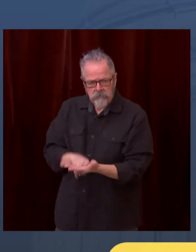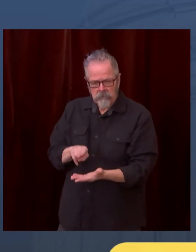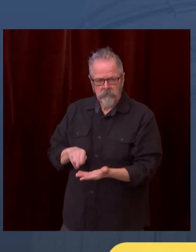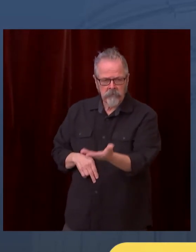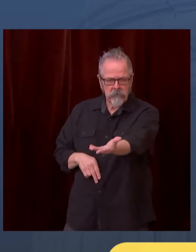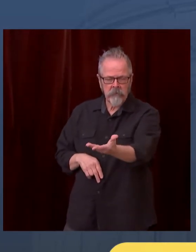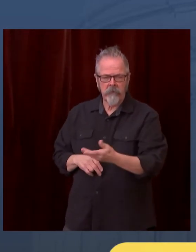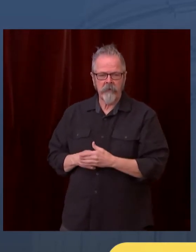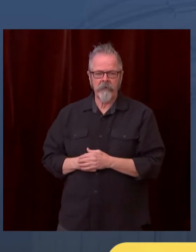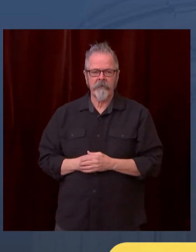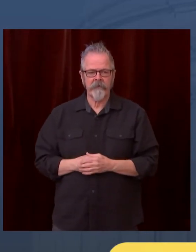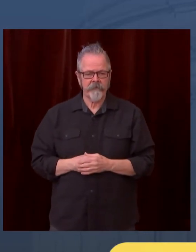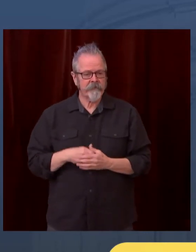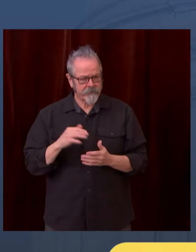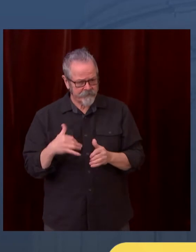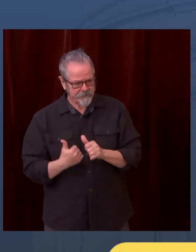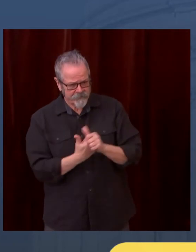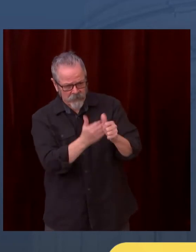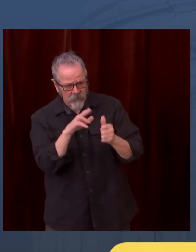question?